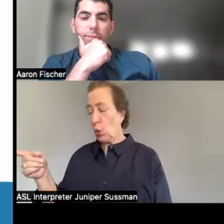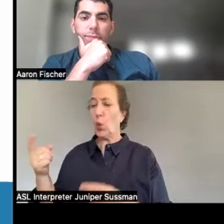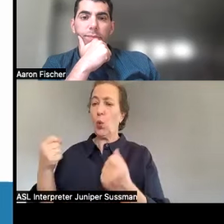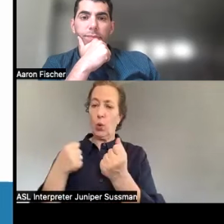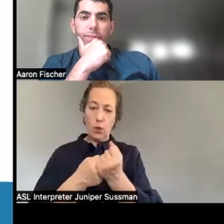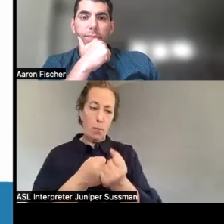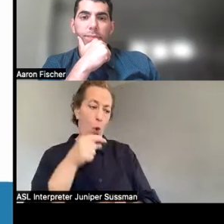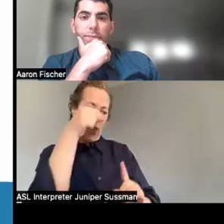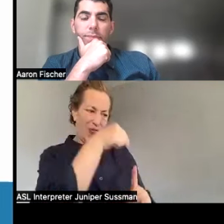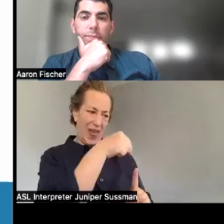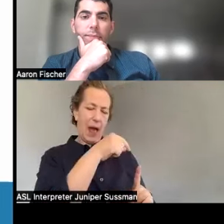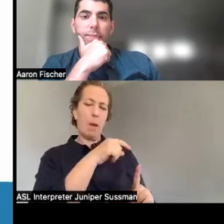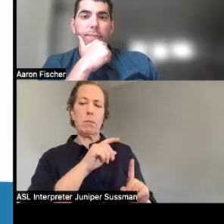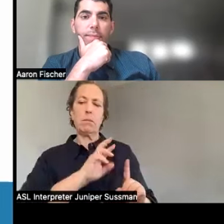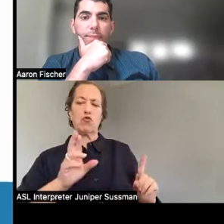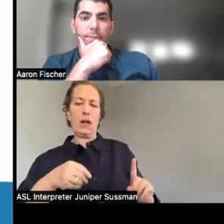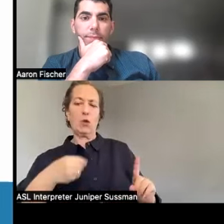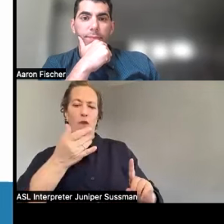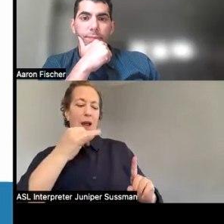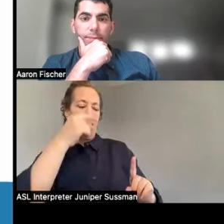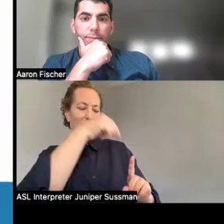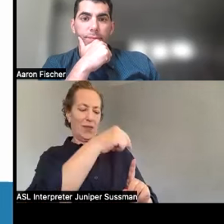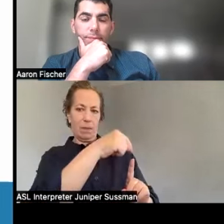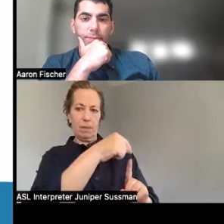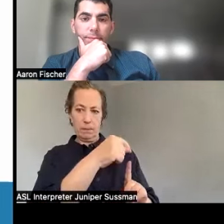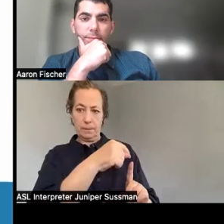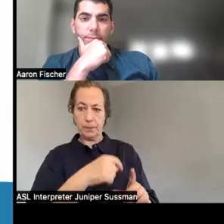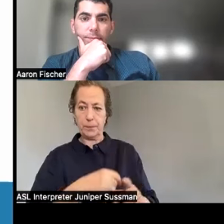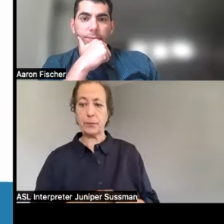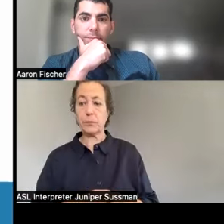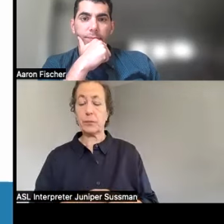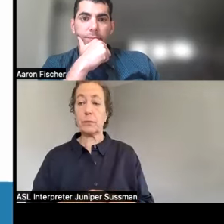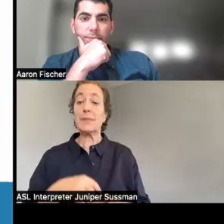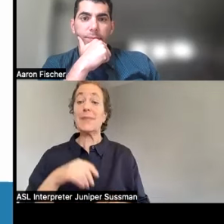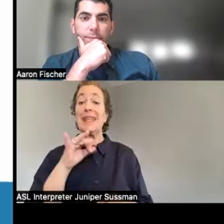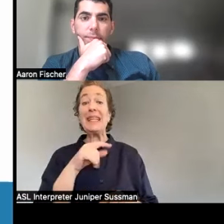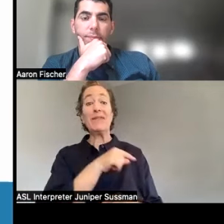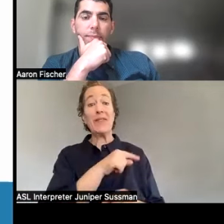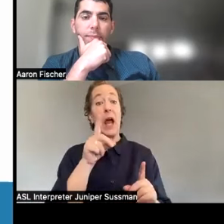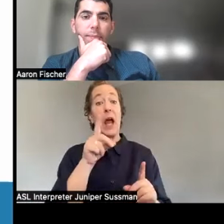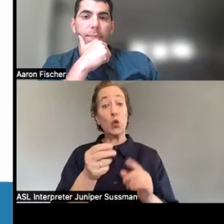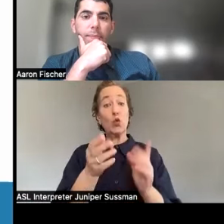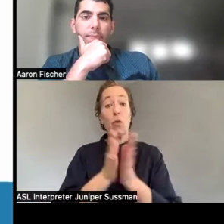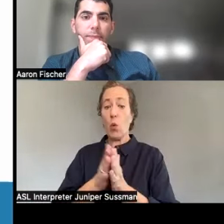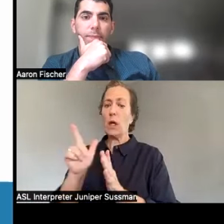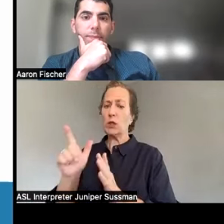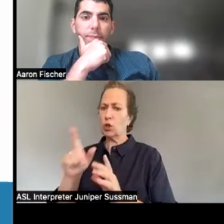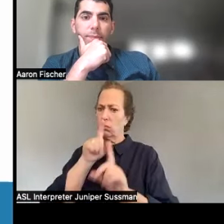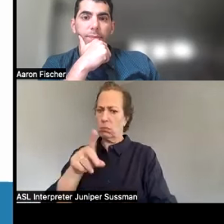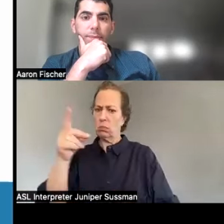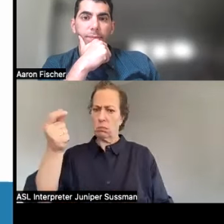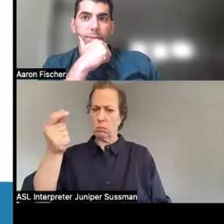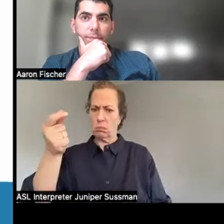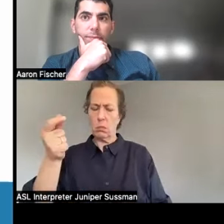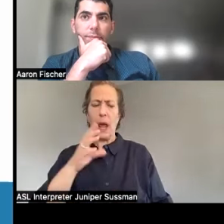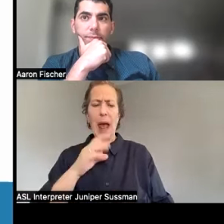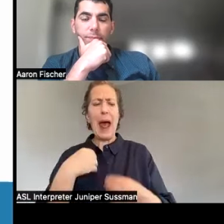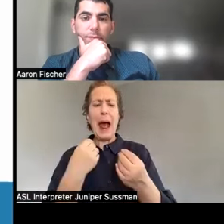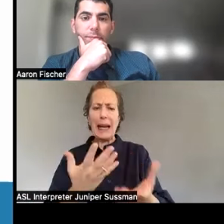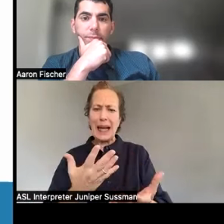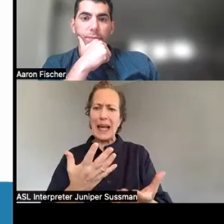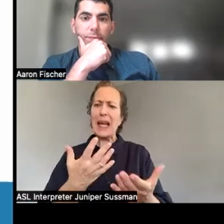information. It's important to respond to these requests promptly and with information that is helpful and